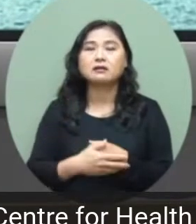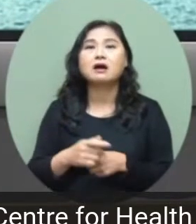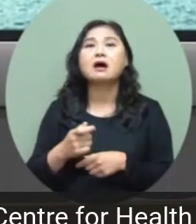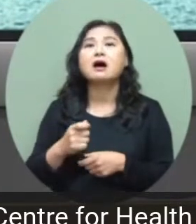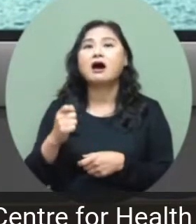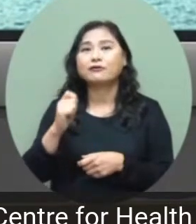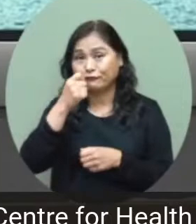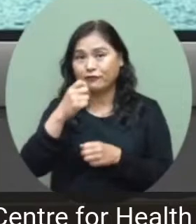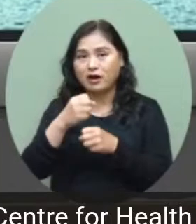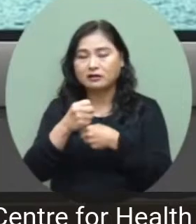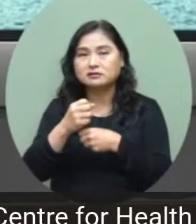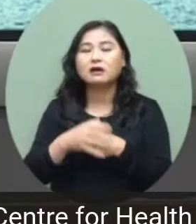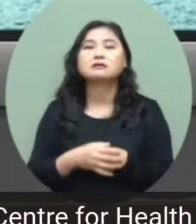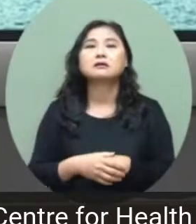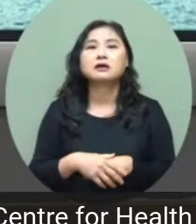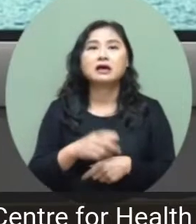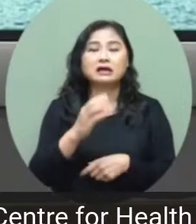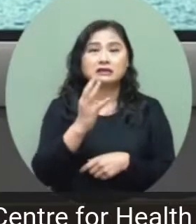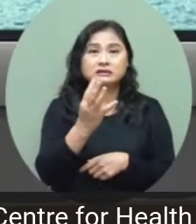1,181,164 cases, of which